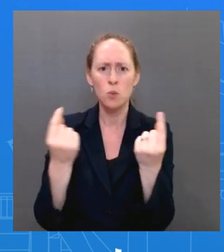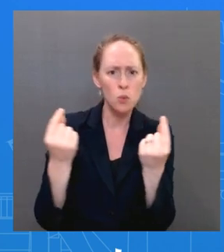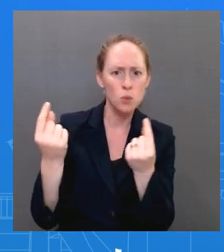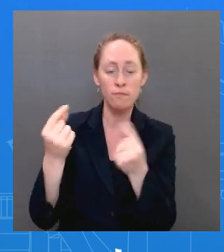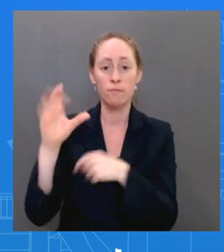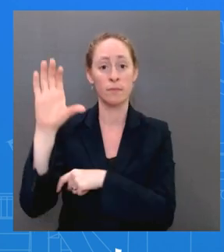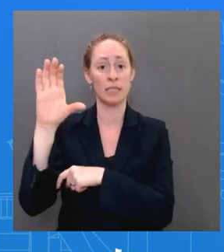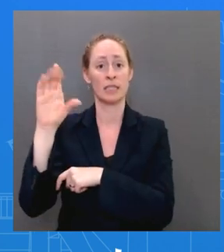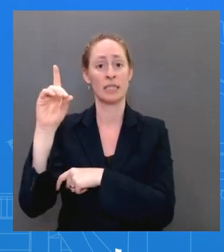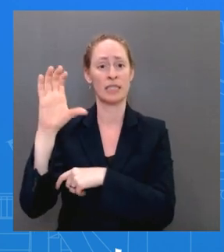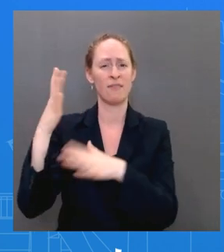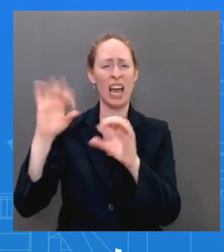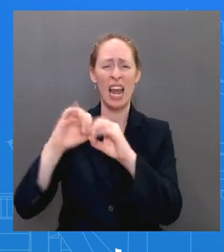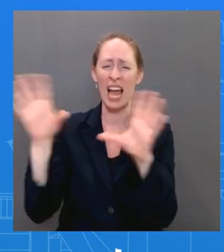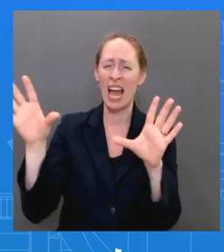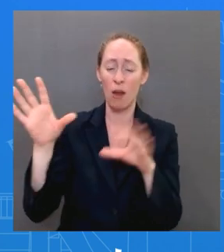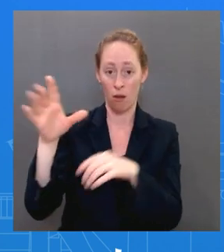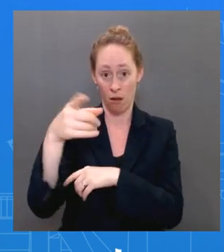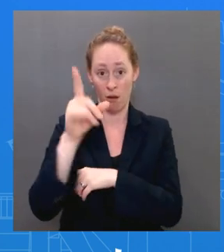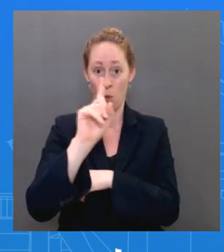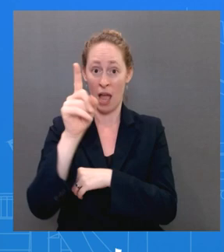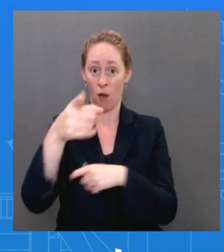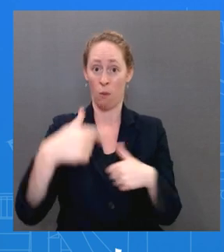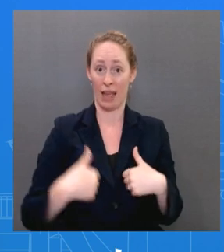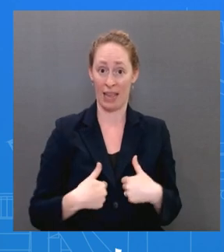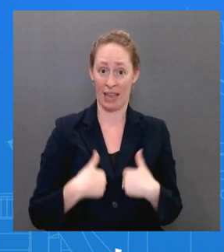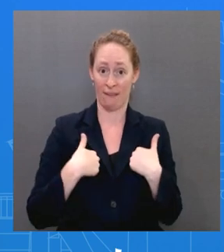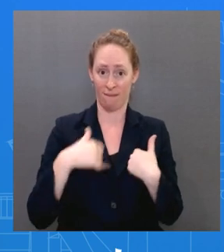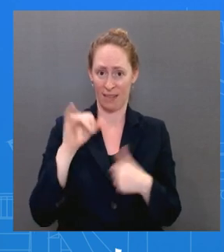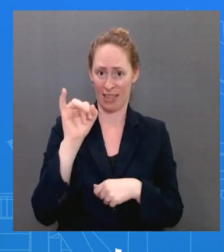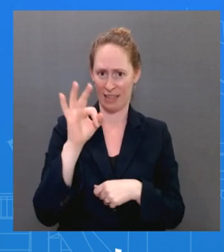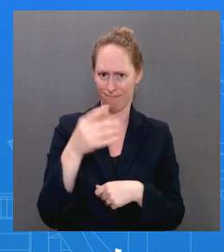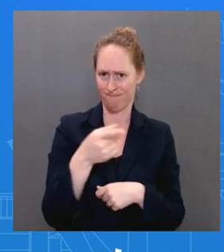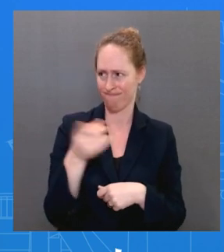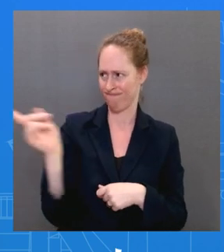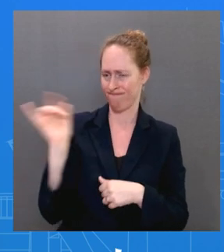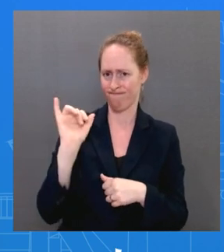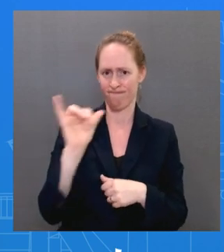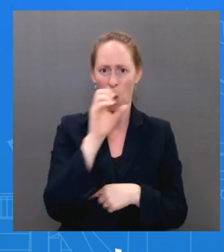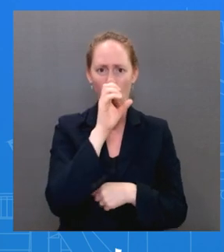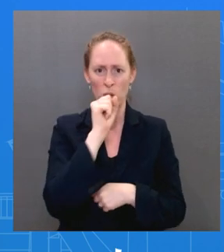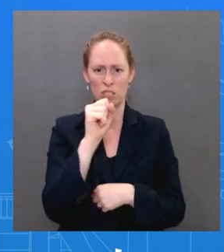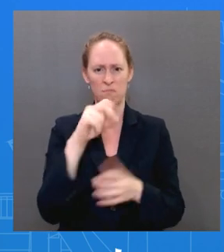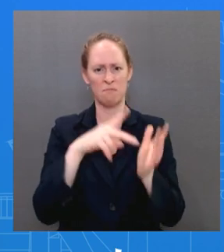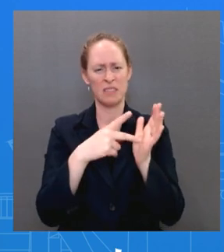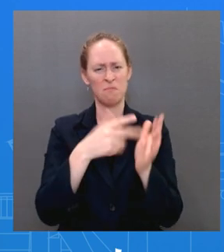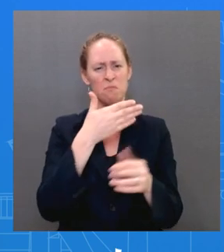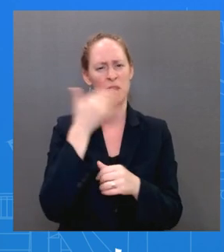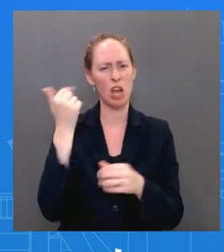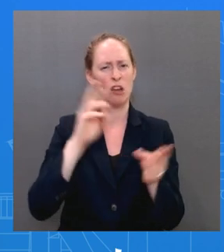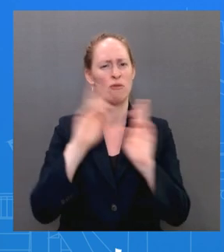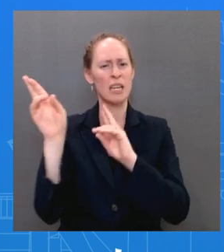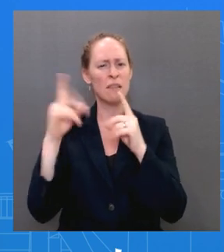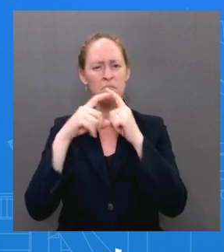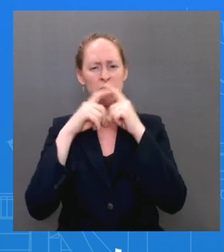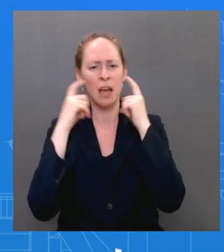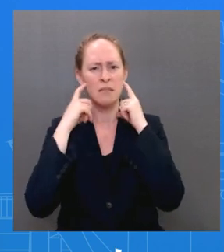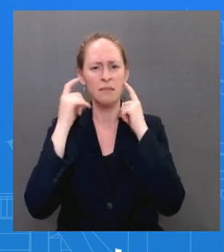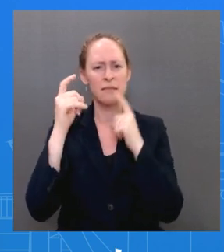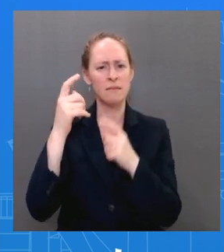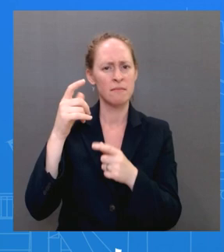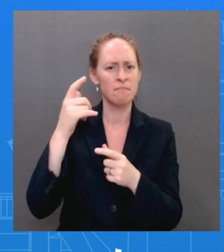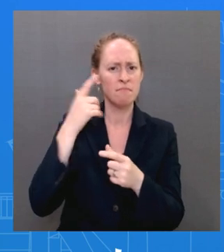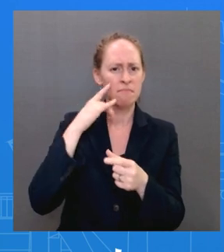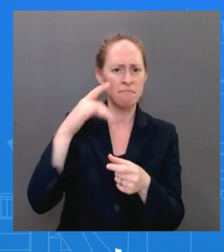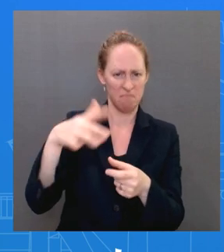people indoor spaces should be wearing a mask. It's a great way to prevent getting infected. It's a great way of preventing spread. Another important mitigation measure